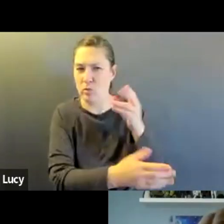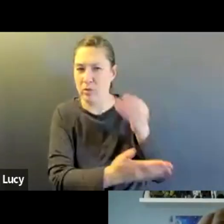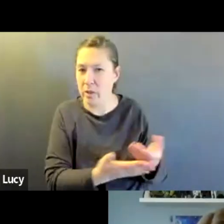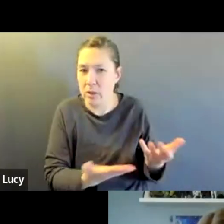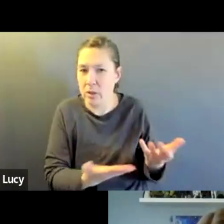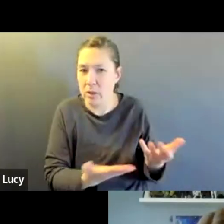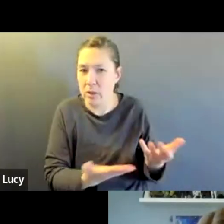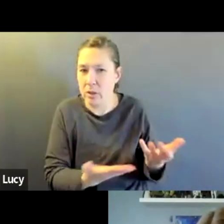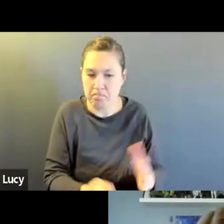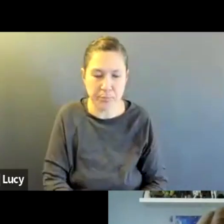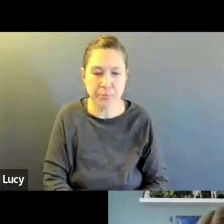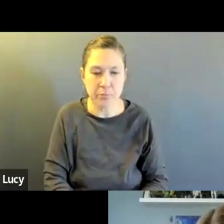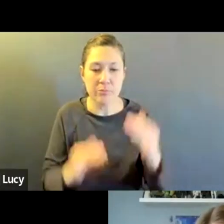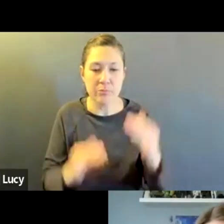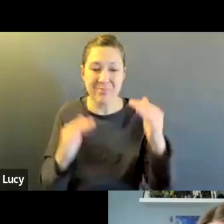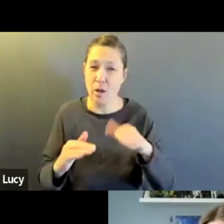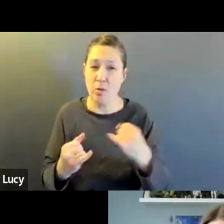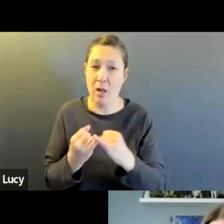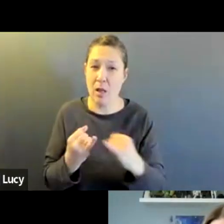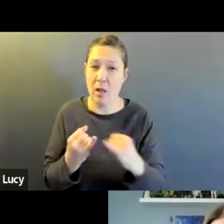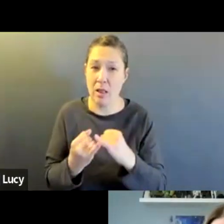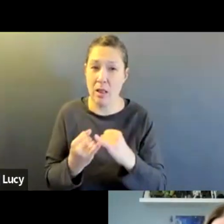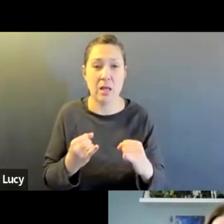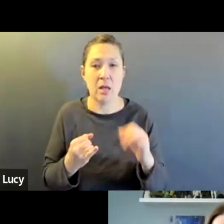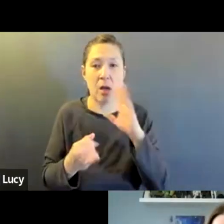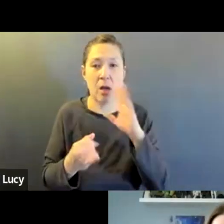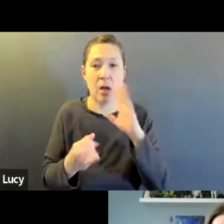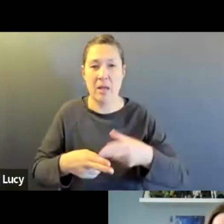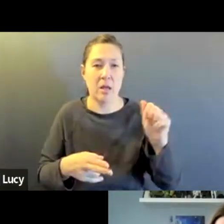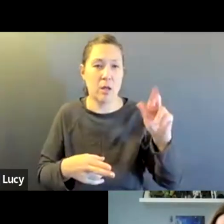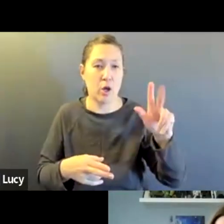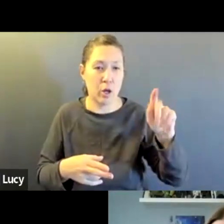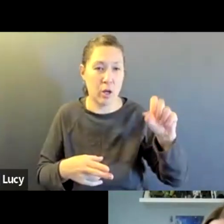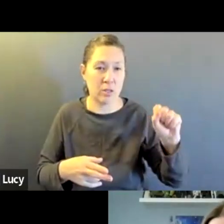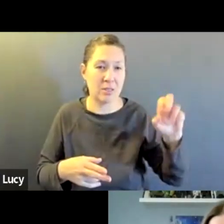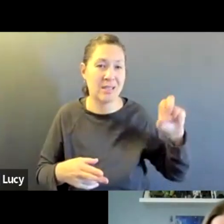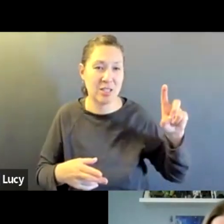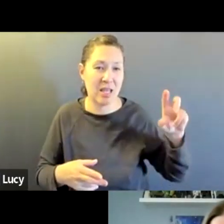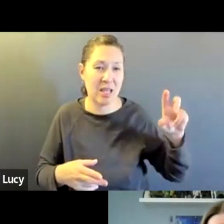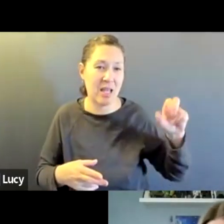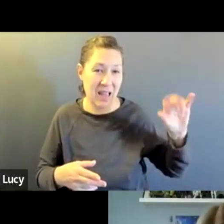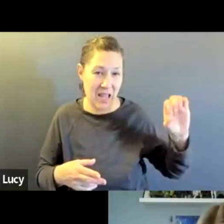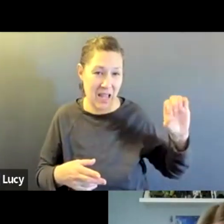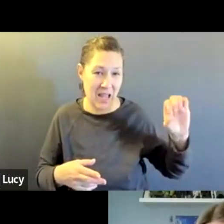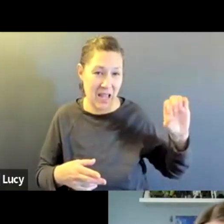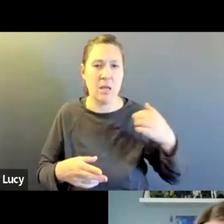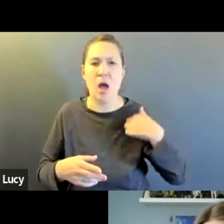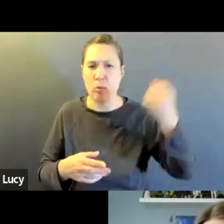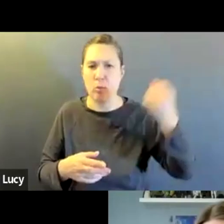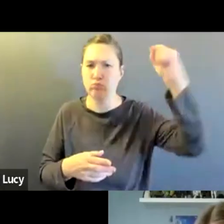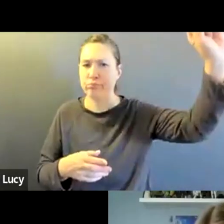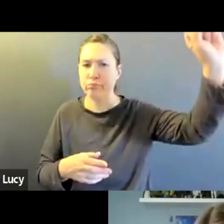mention really quickly is that the Arts Education Alliance has taken a position in opposition